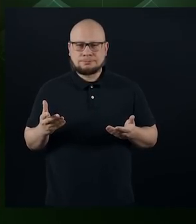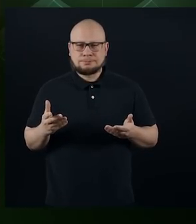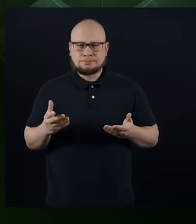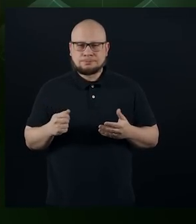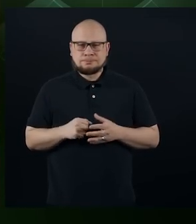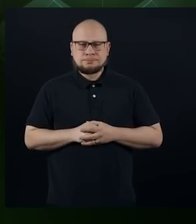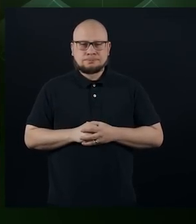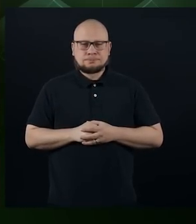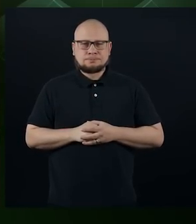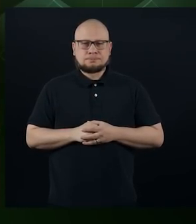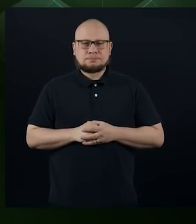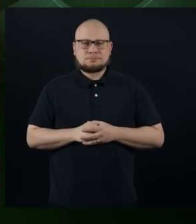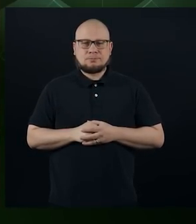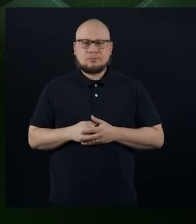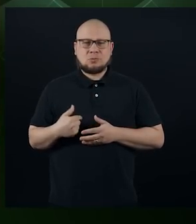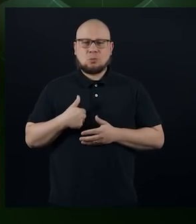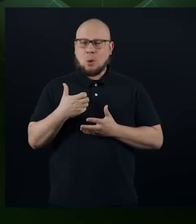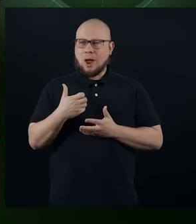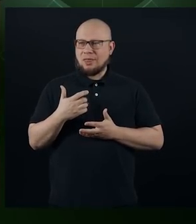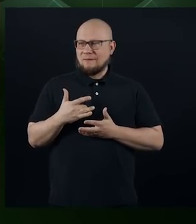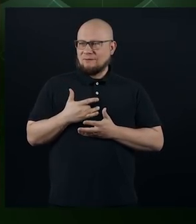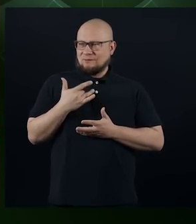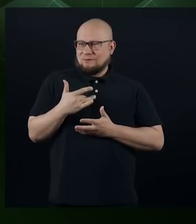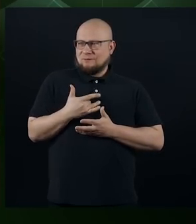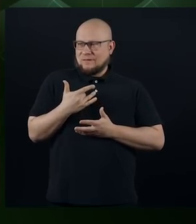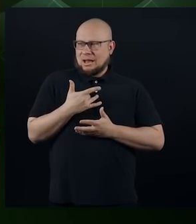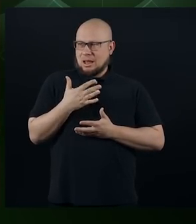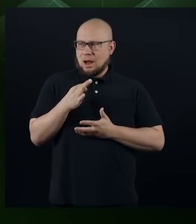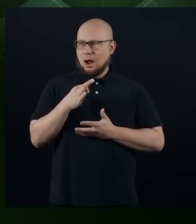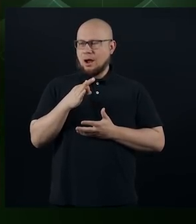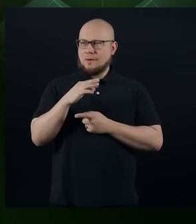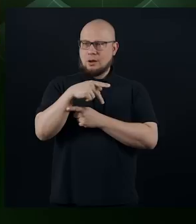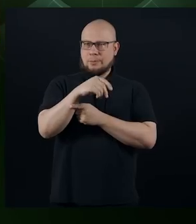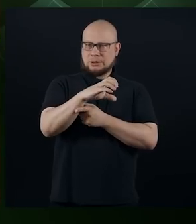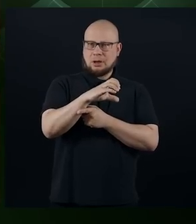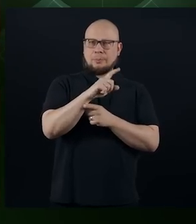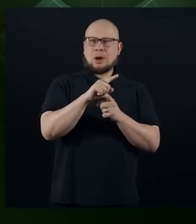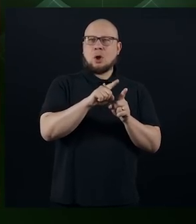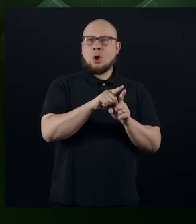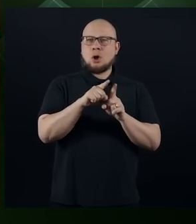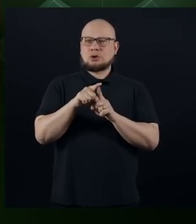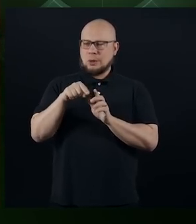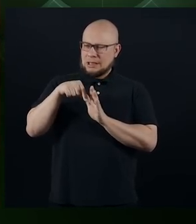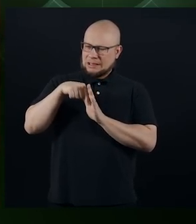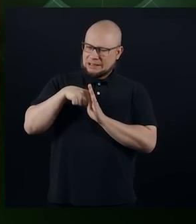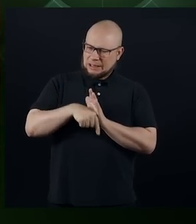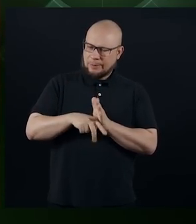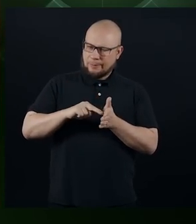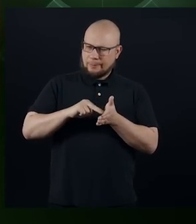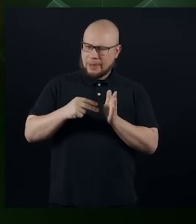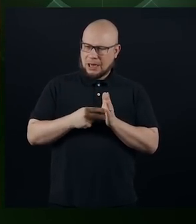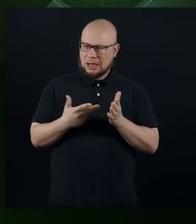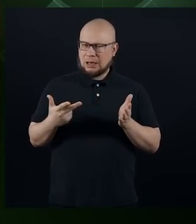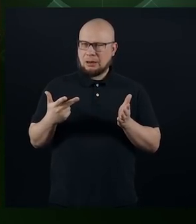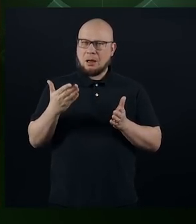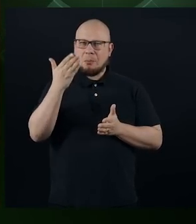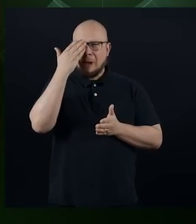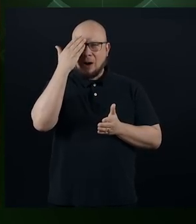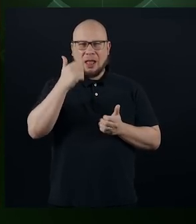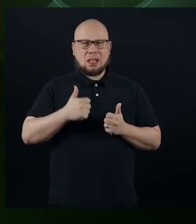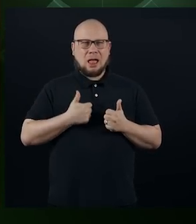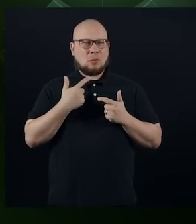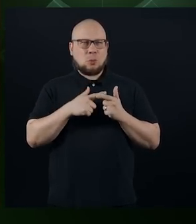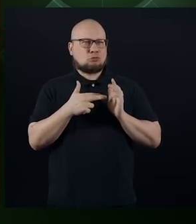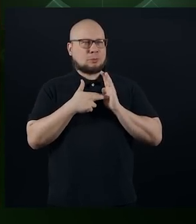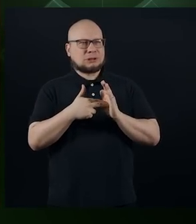only some of the feeling of the iconic set pieces that you see in the movies, but really the deeper meaning of what it means to be a pirate